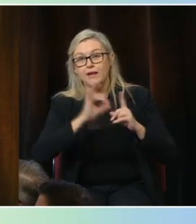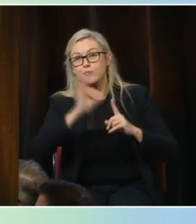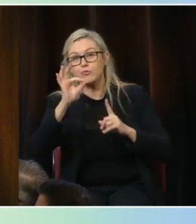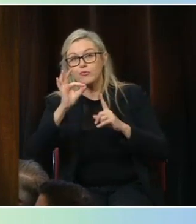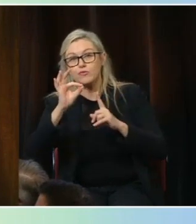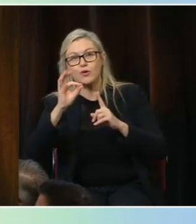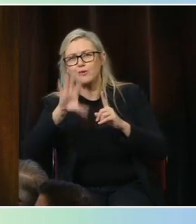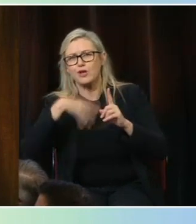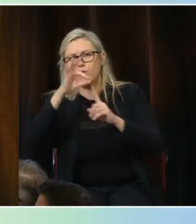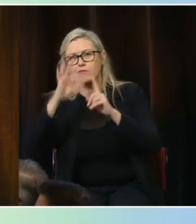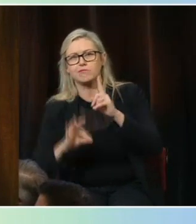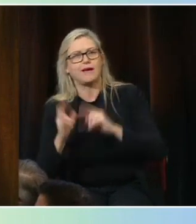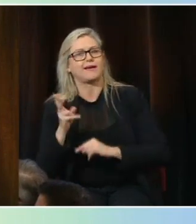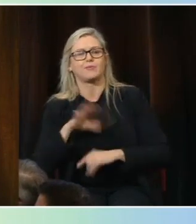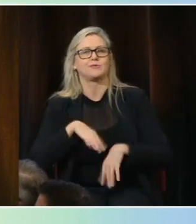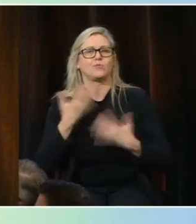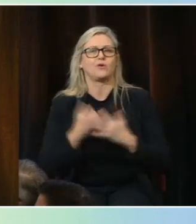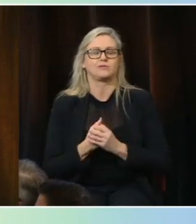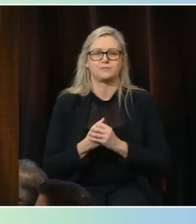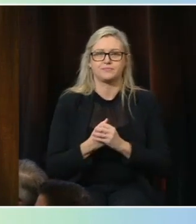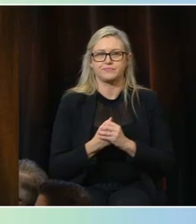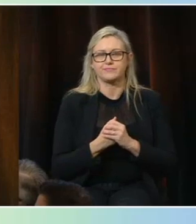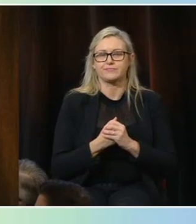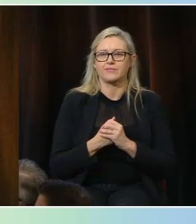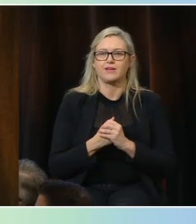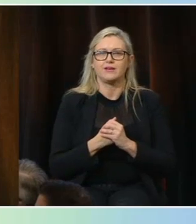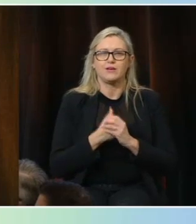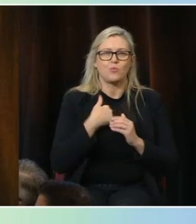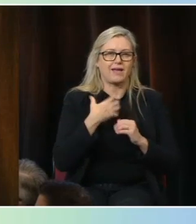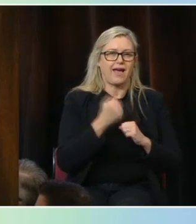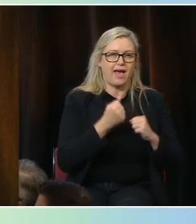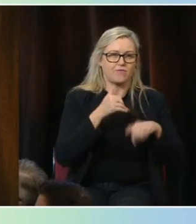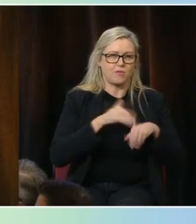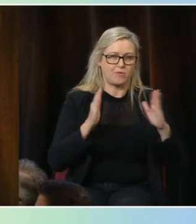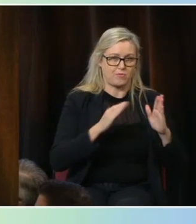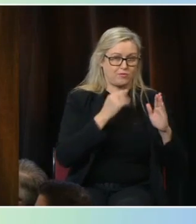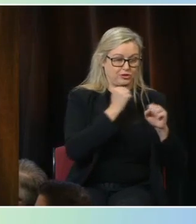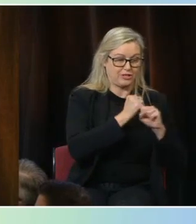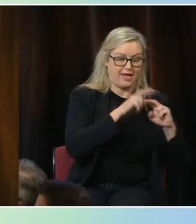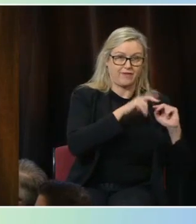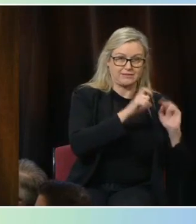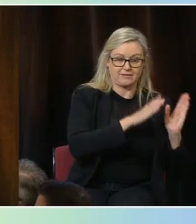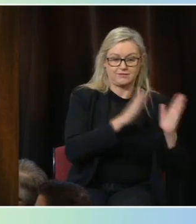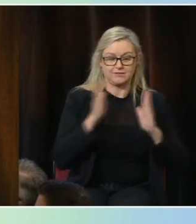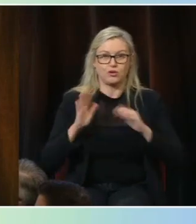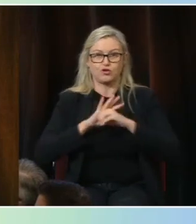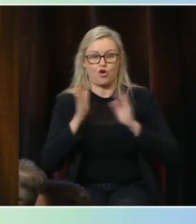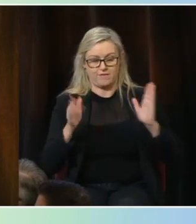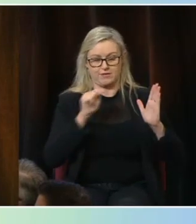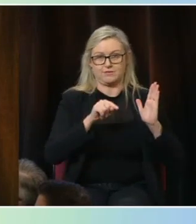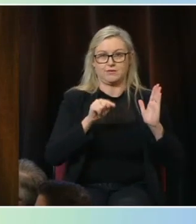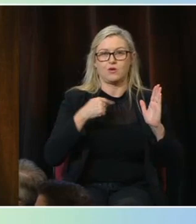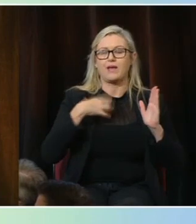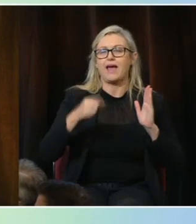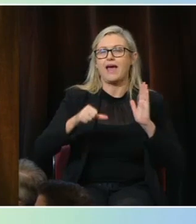around the world that decade sandwich between the GFC and covert was one best characterized by economic Funk